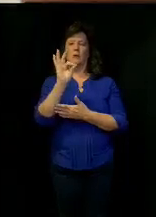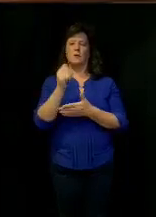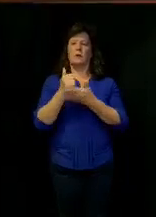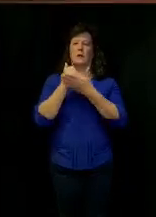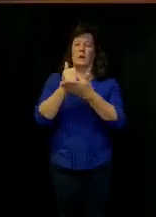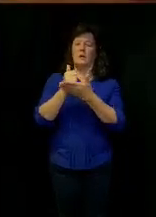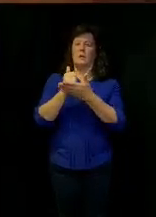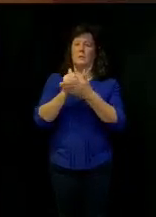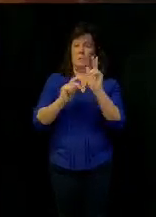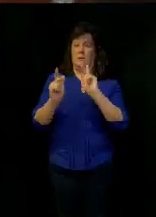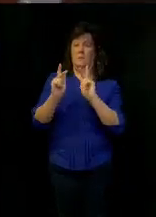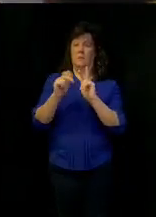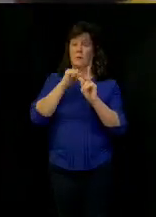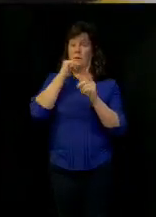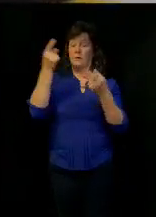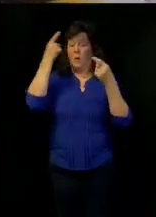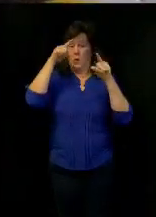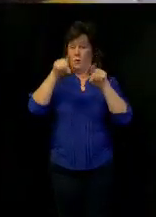with.